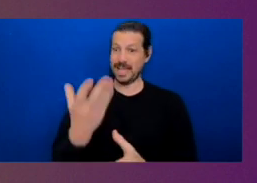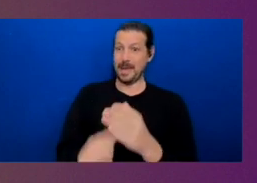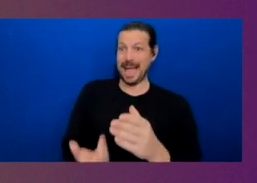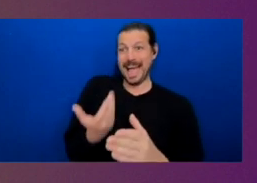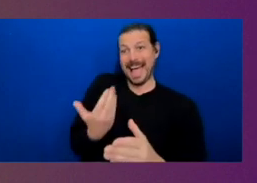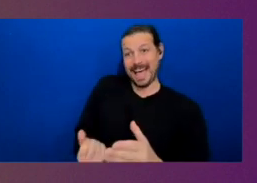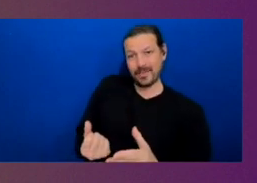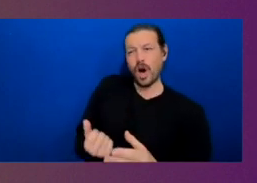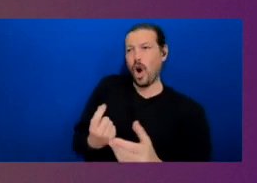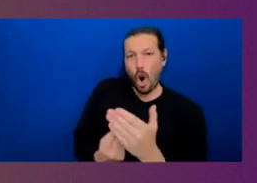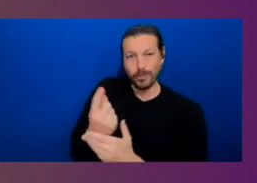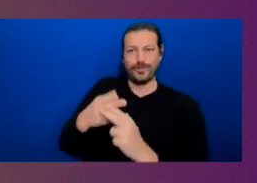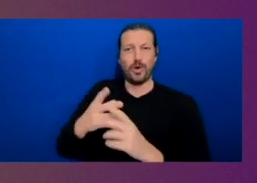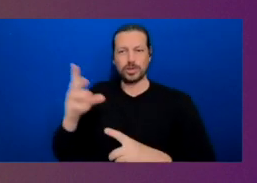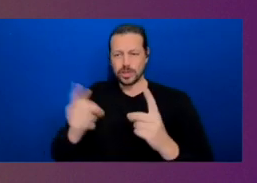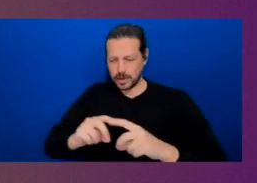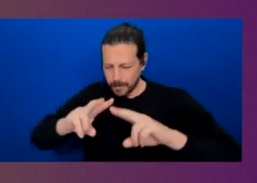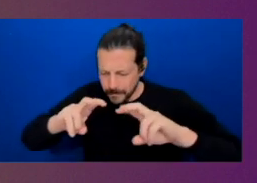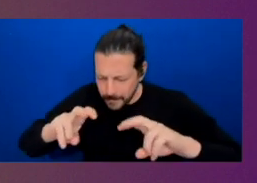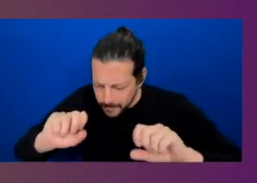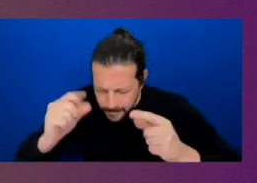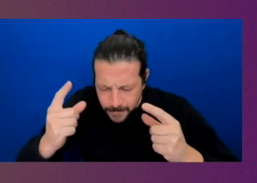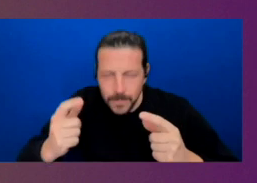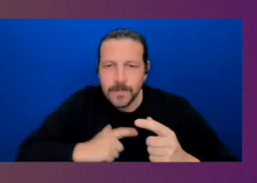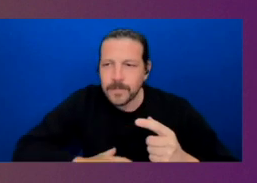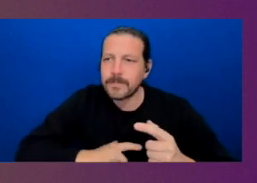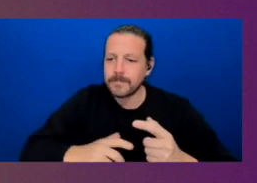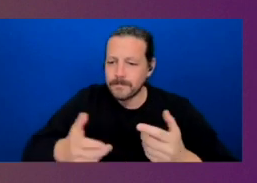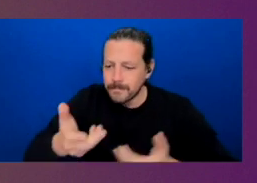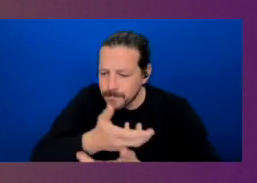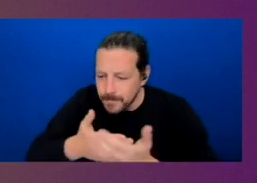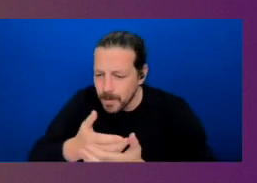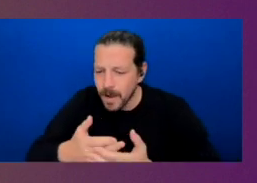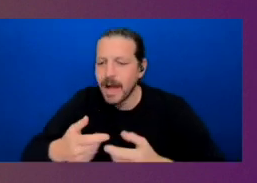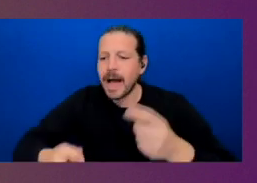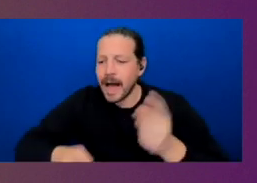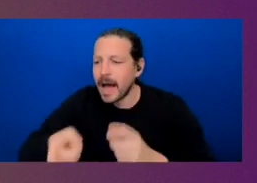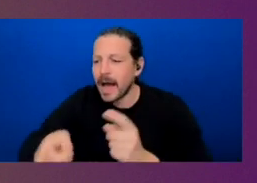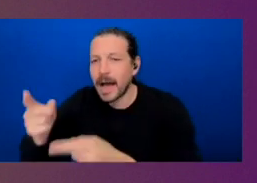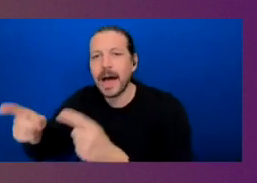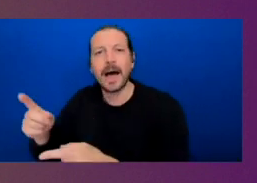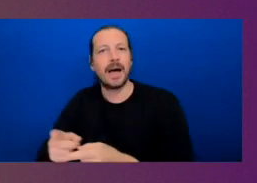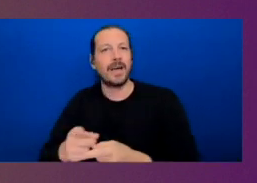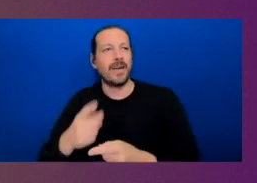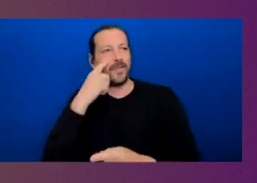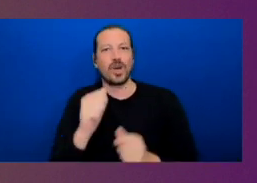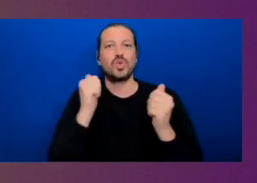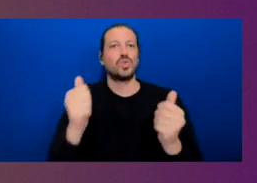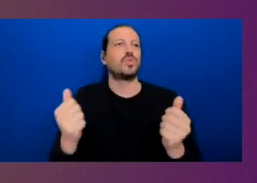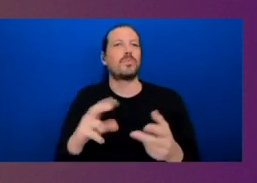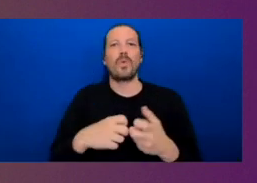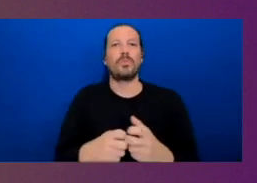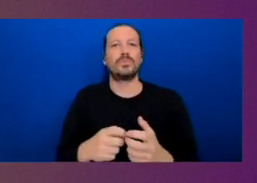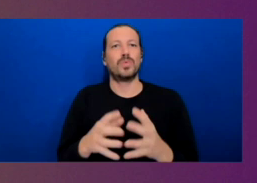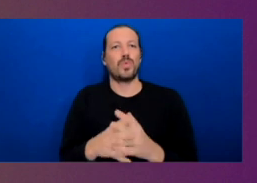designers, going to understand those spaces is where you find really interesting and powerful problems to solve, and therefore